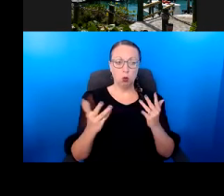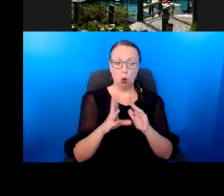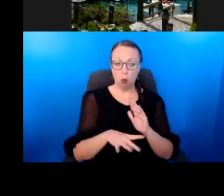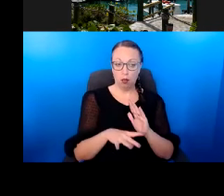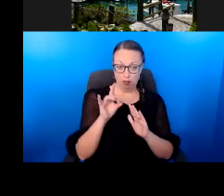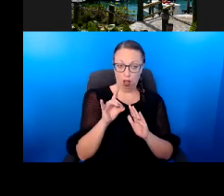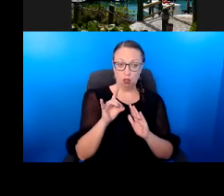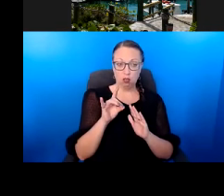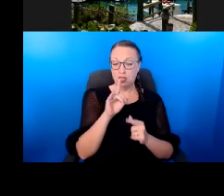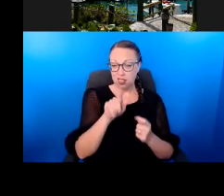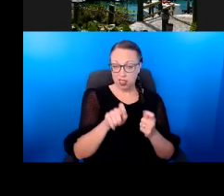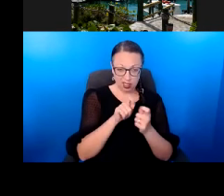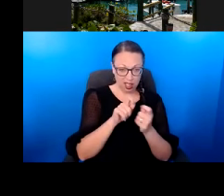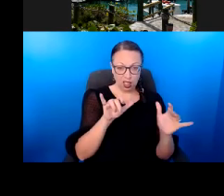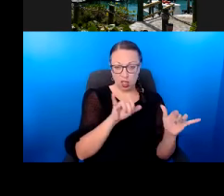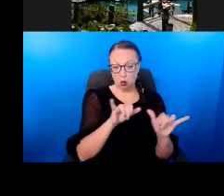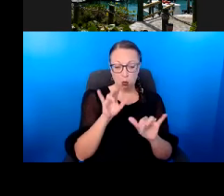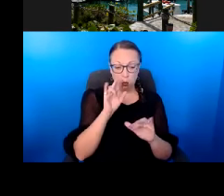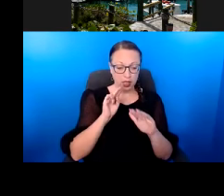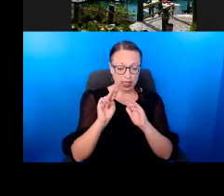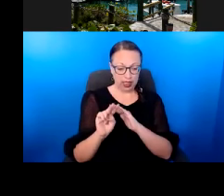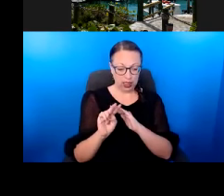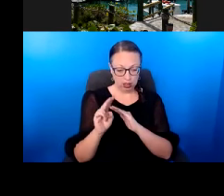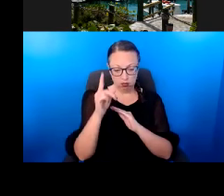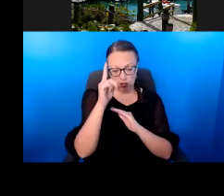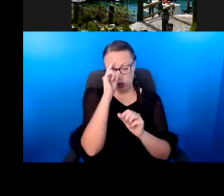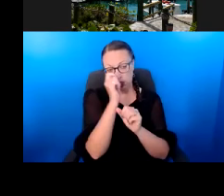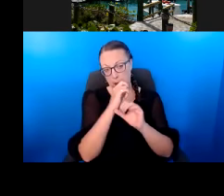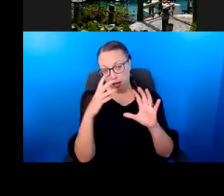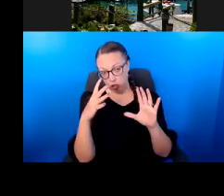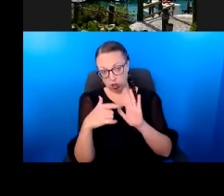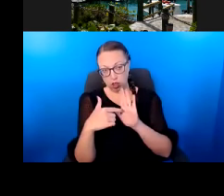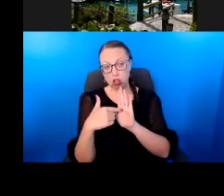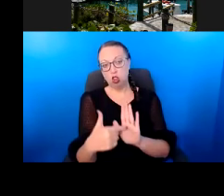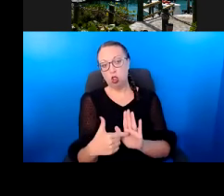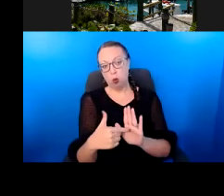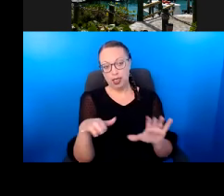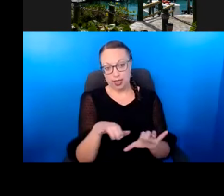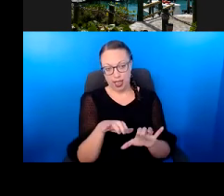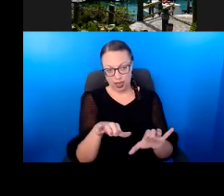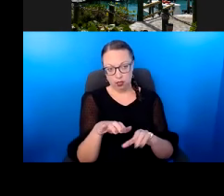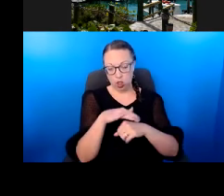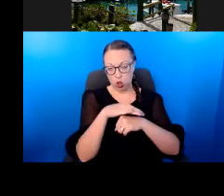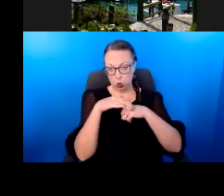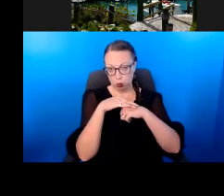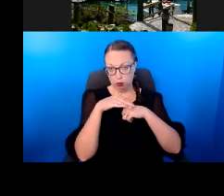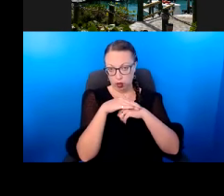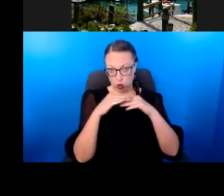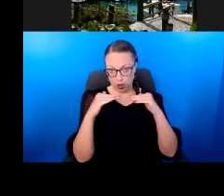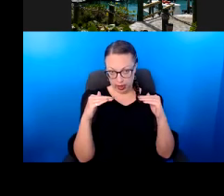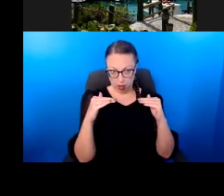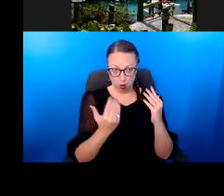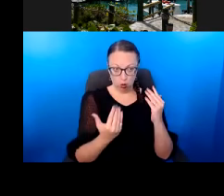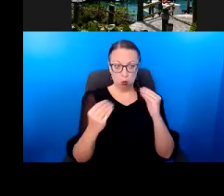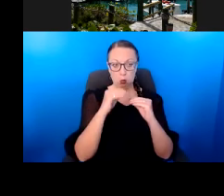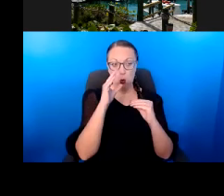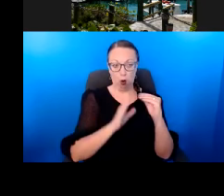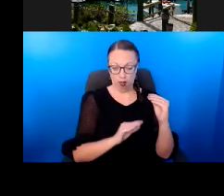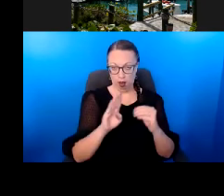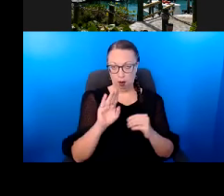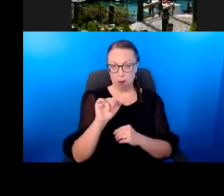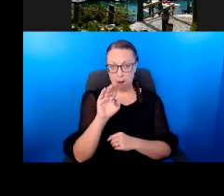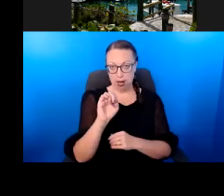as predicted. Here's the imagining, showing the activity in superficial layers greater than our baseline, where